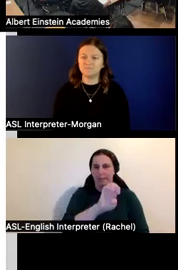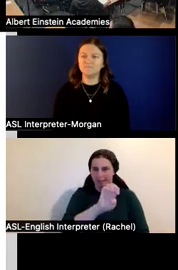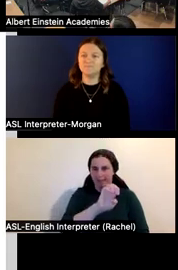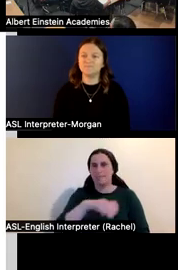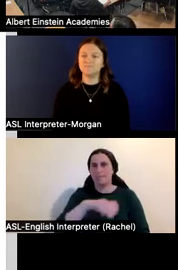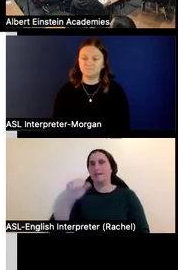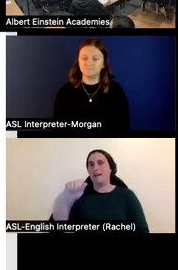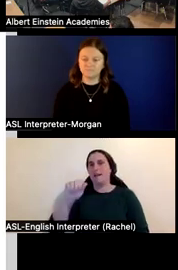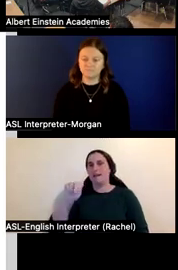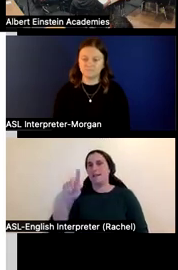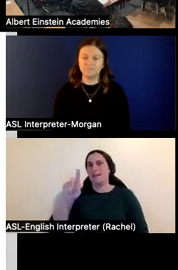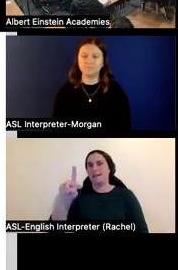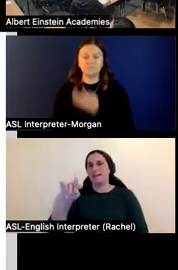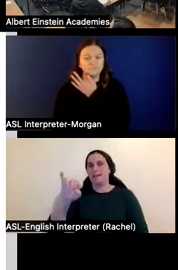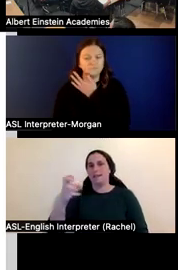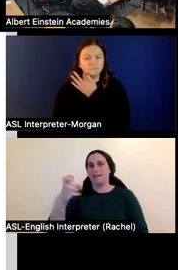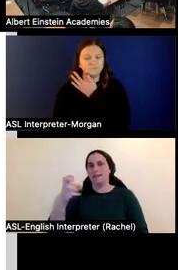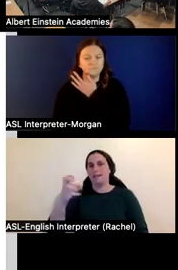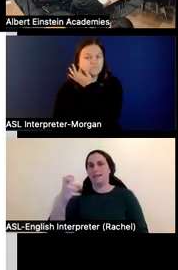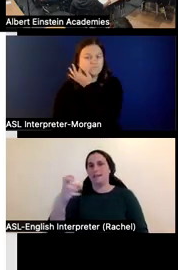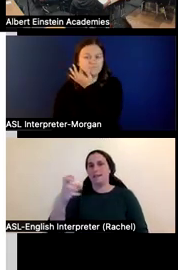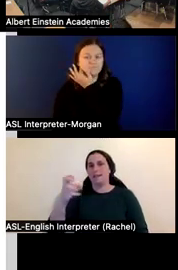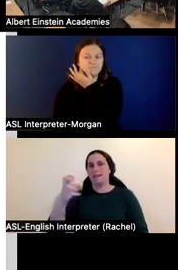say. So.